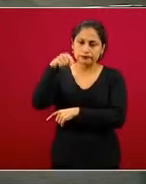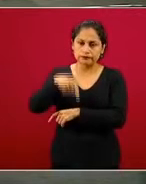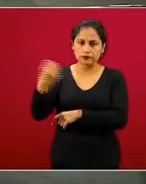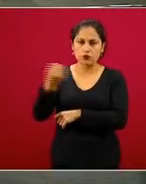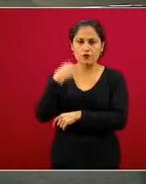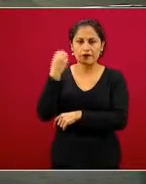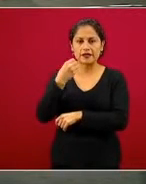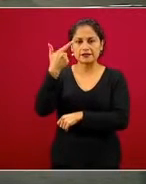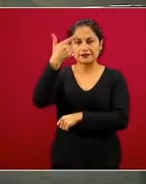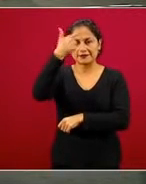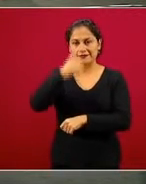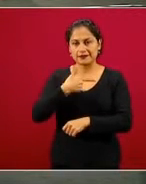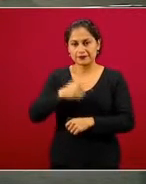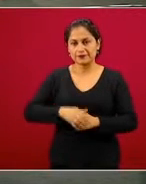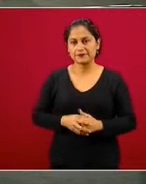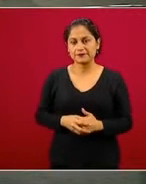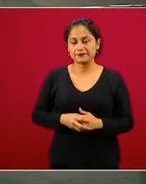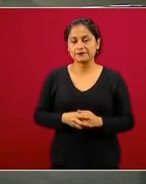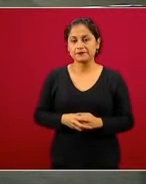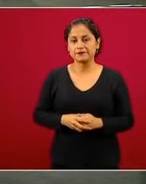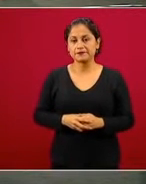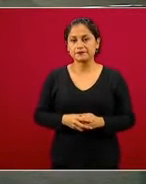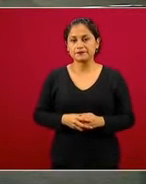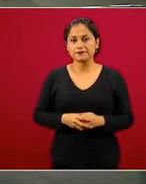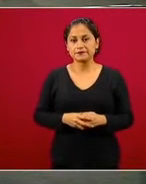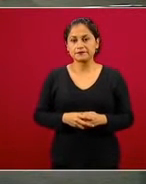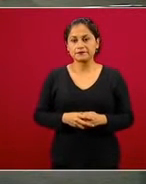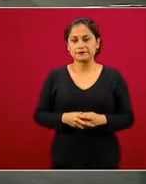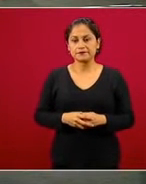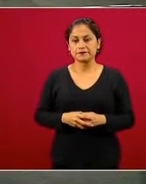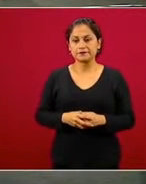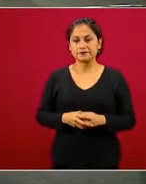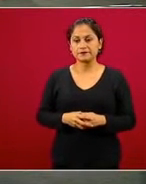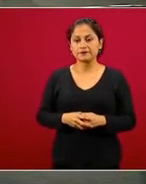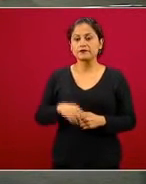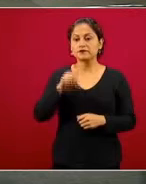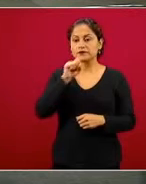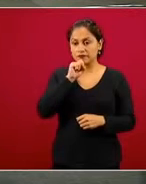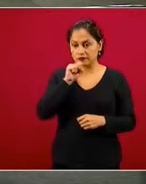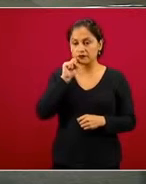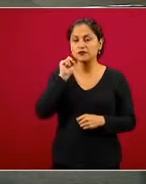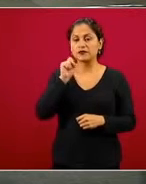live, but then they can watch them whenever they have time to do so.